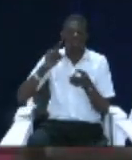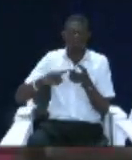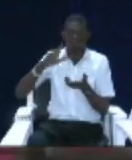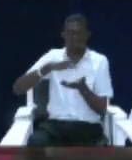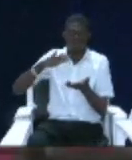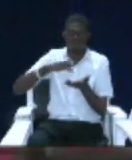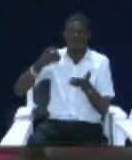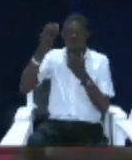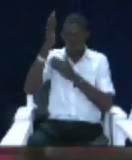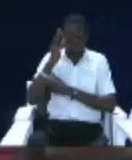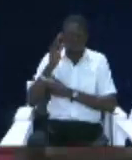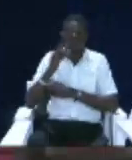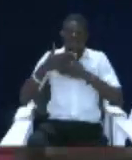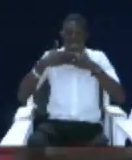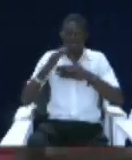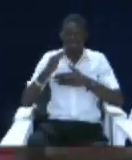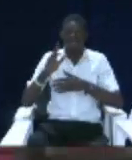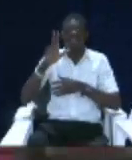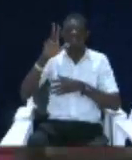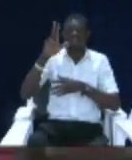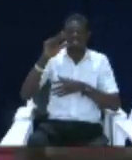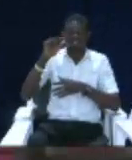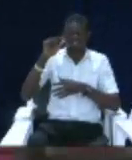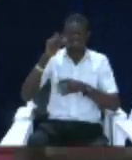God. After